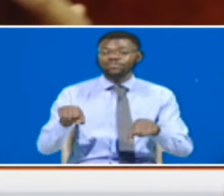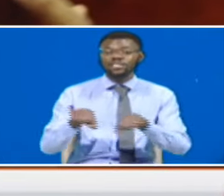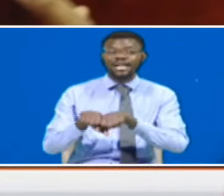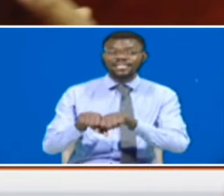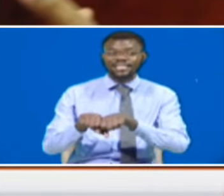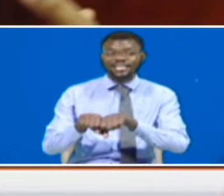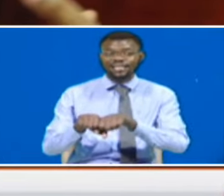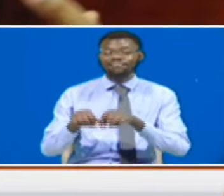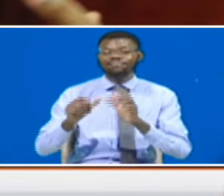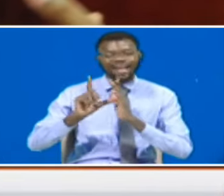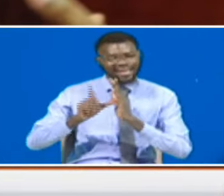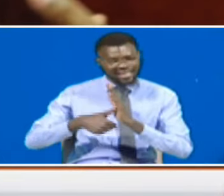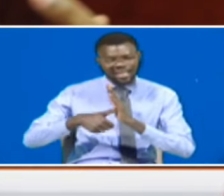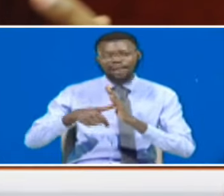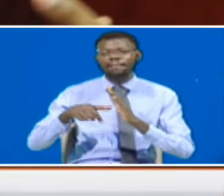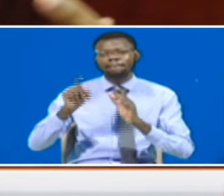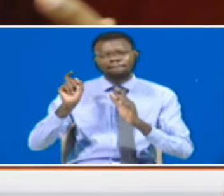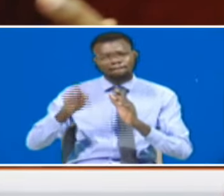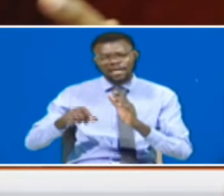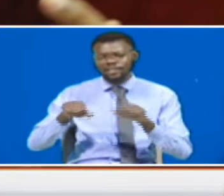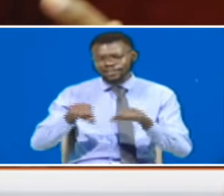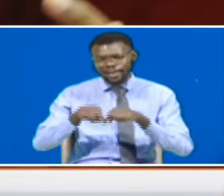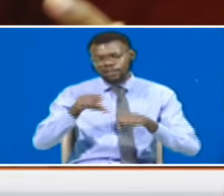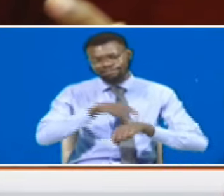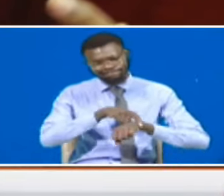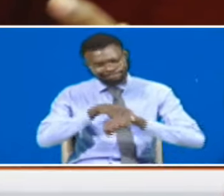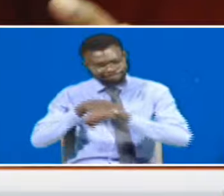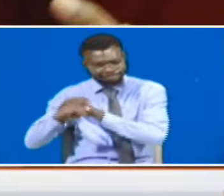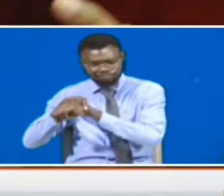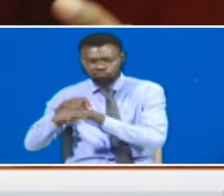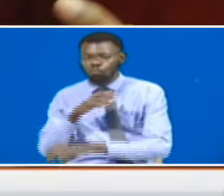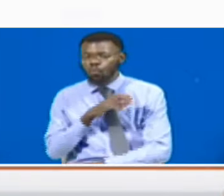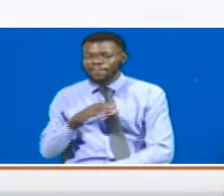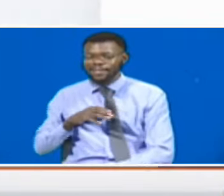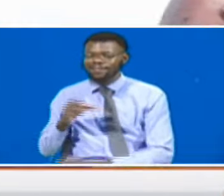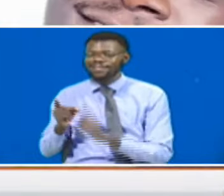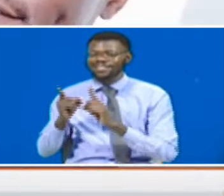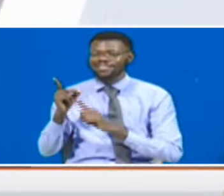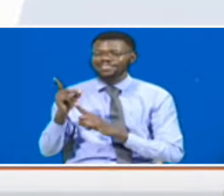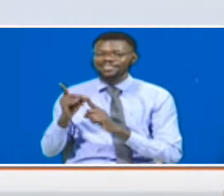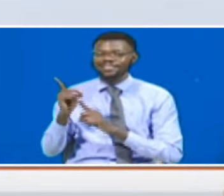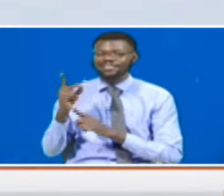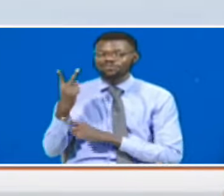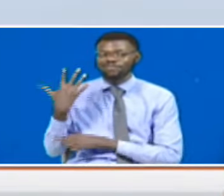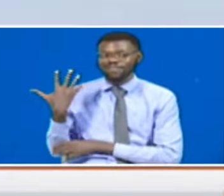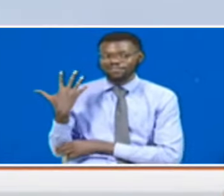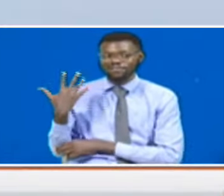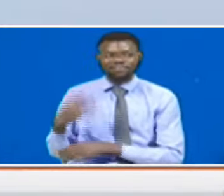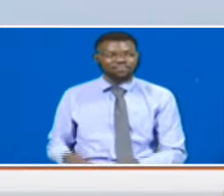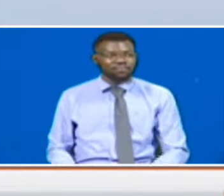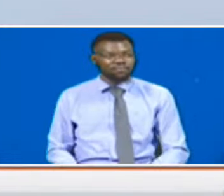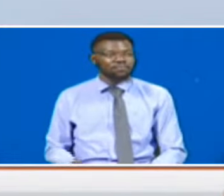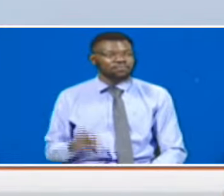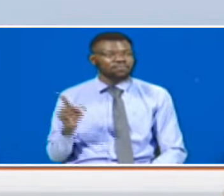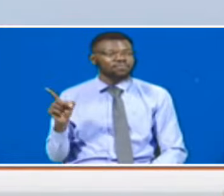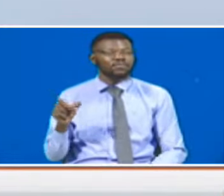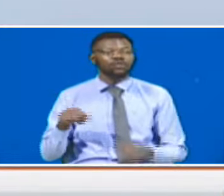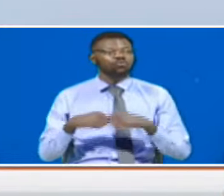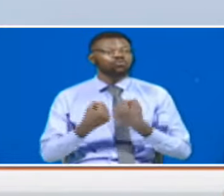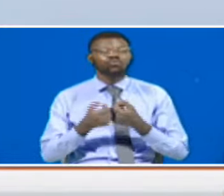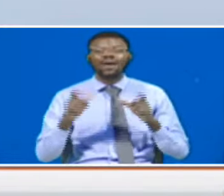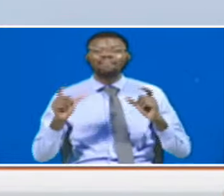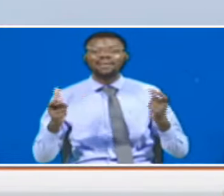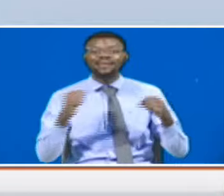before presenting him to the committee on 25th of this month. In his defense fronted on social media,